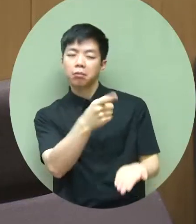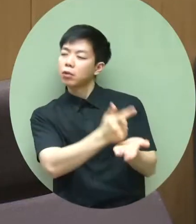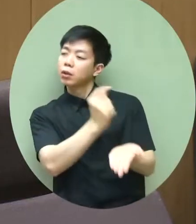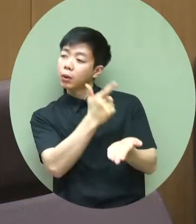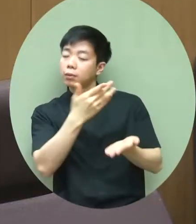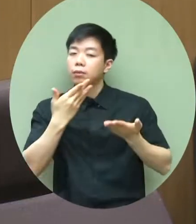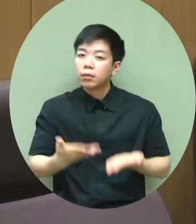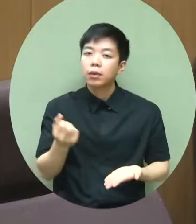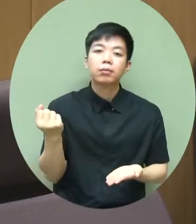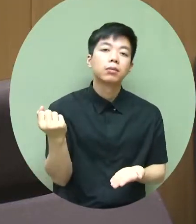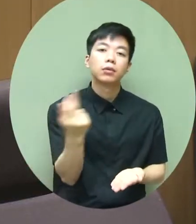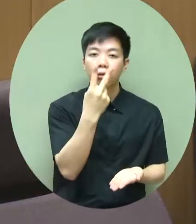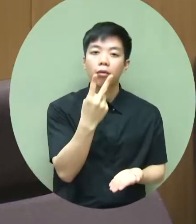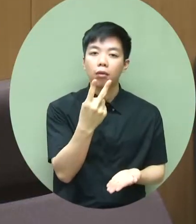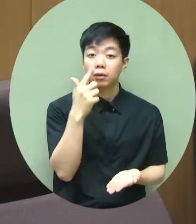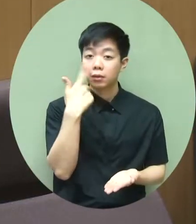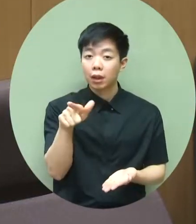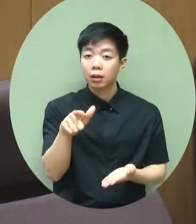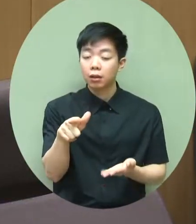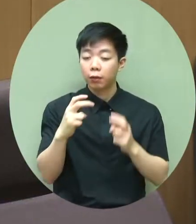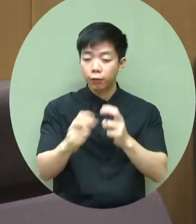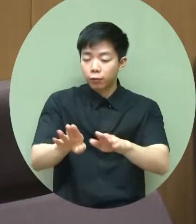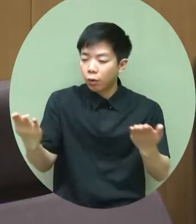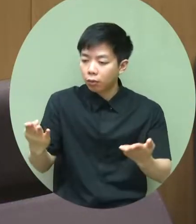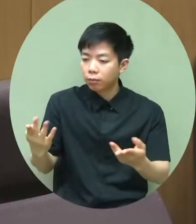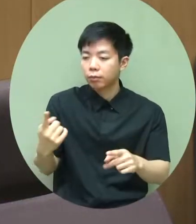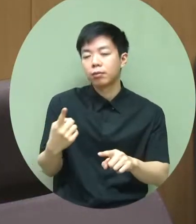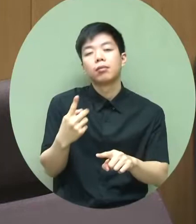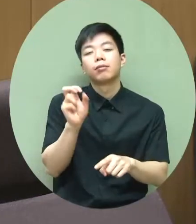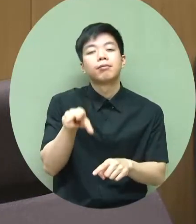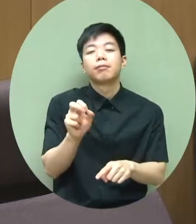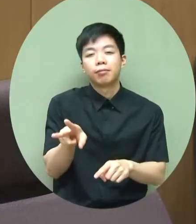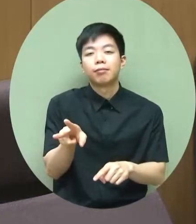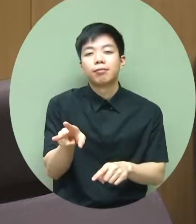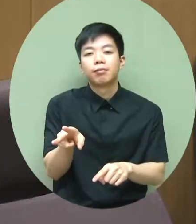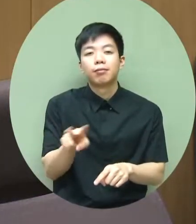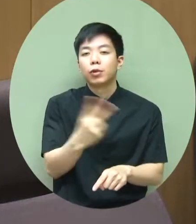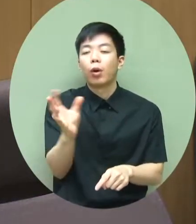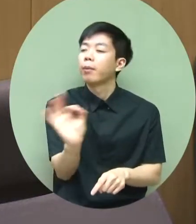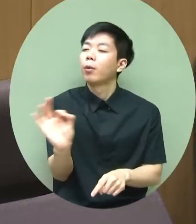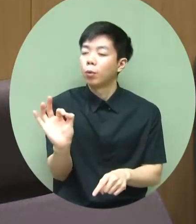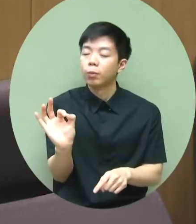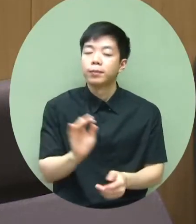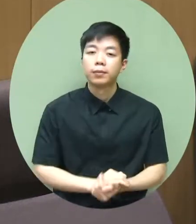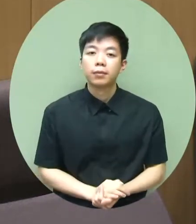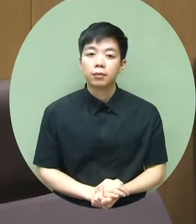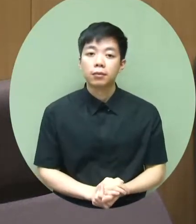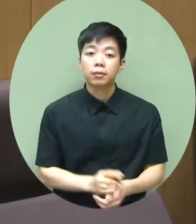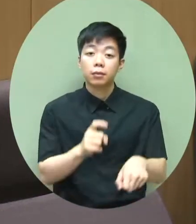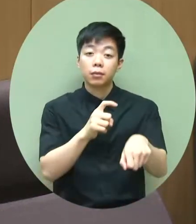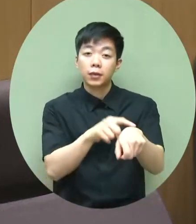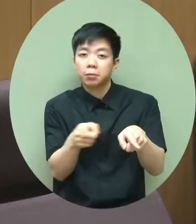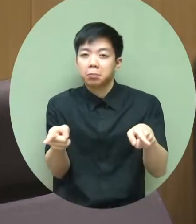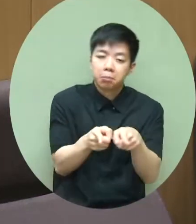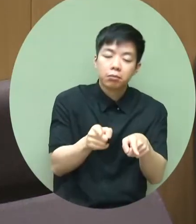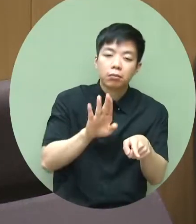was commissioned, there were questions asked about fares. And this time, this problem is still not solved with the new line